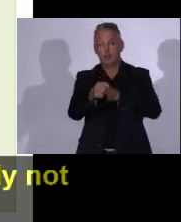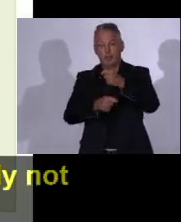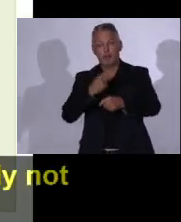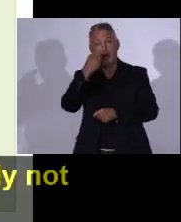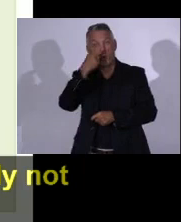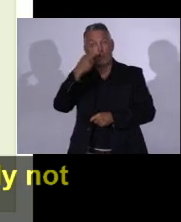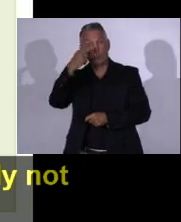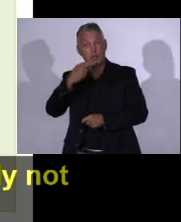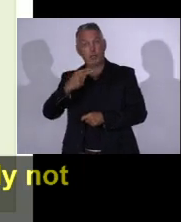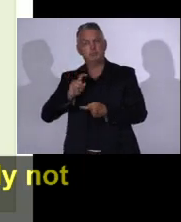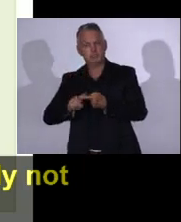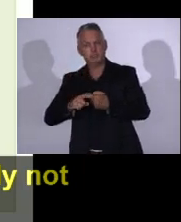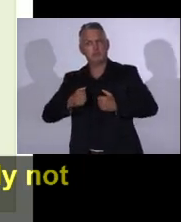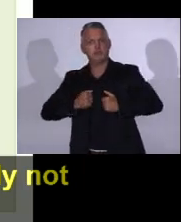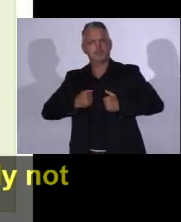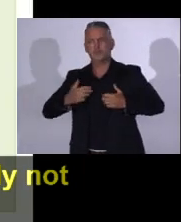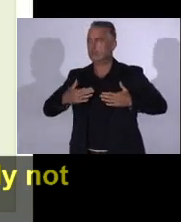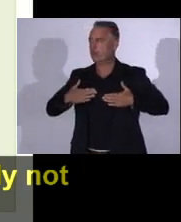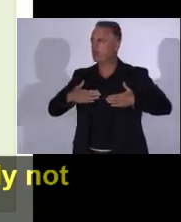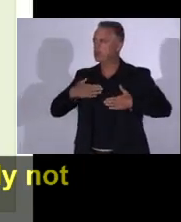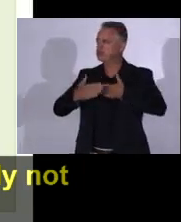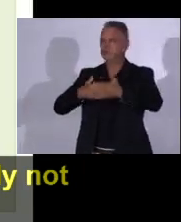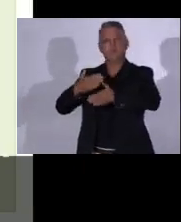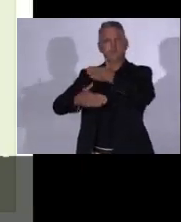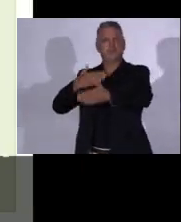remain as well as you can do.